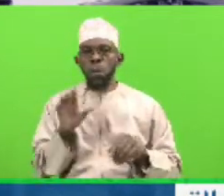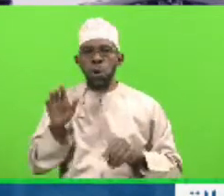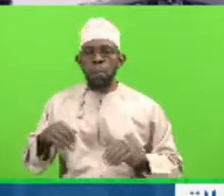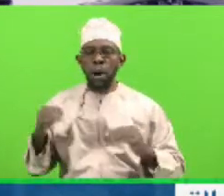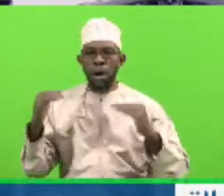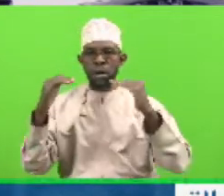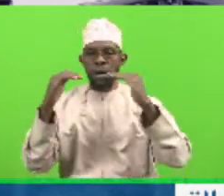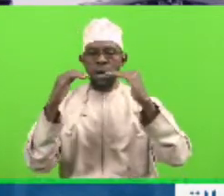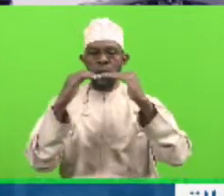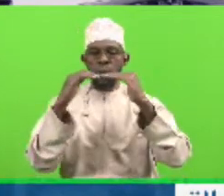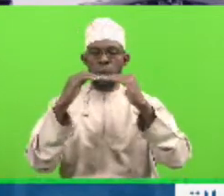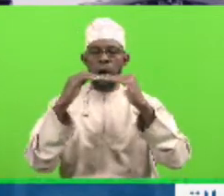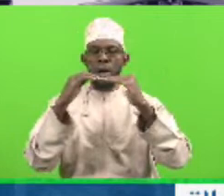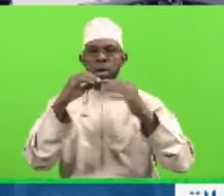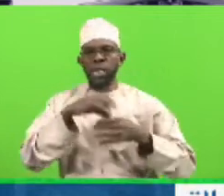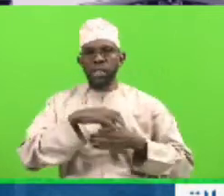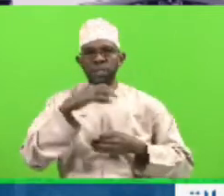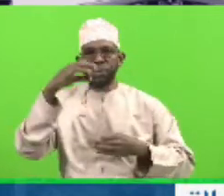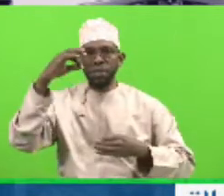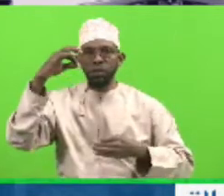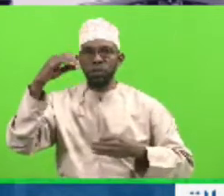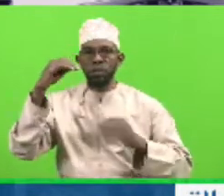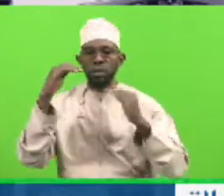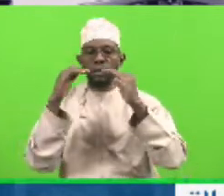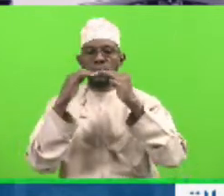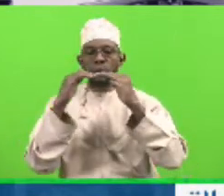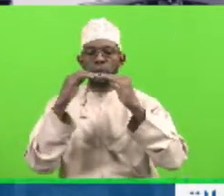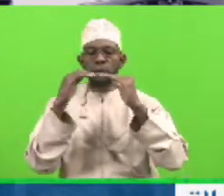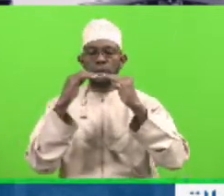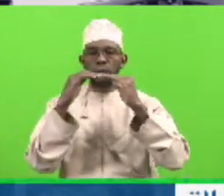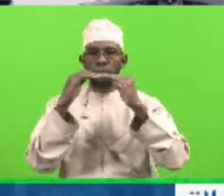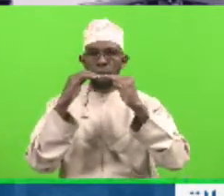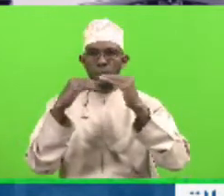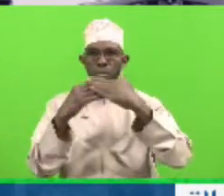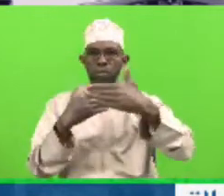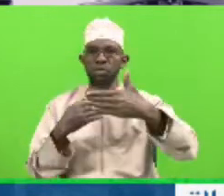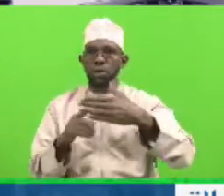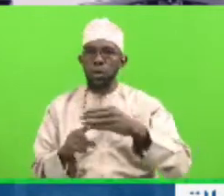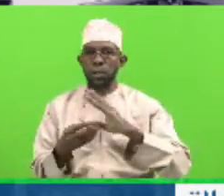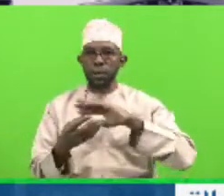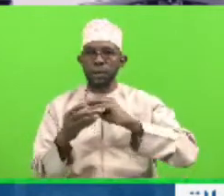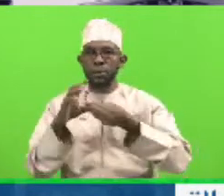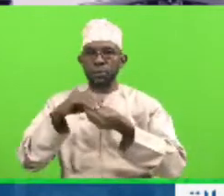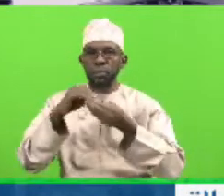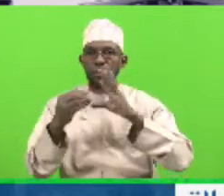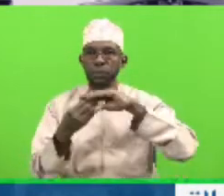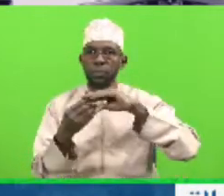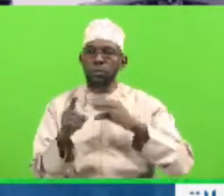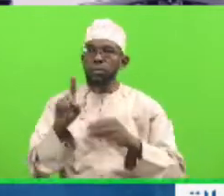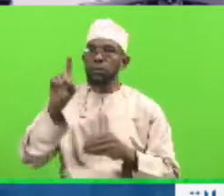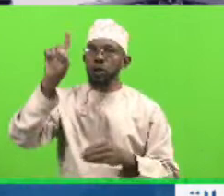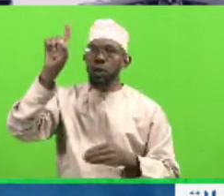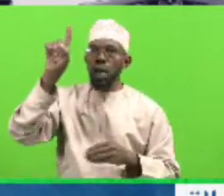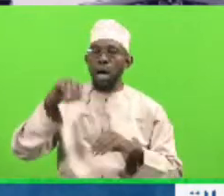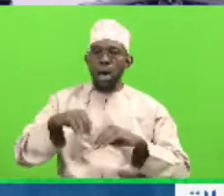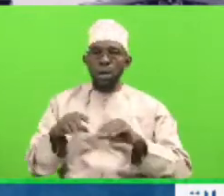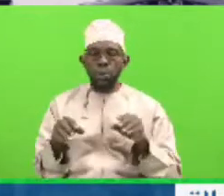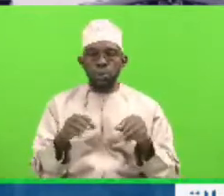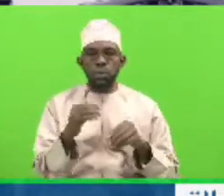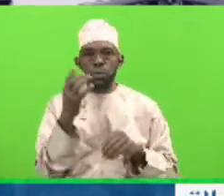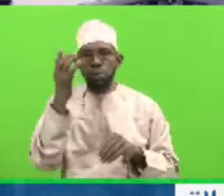women spiritually are equal before the creator of Allah subhanahu wa ta'ala. However,